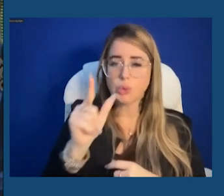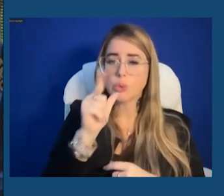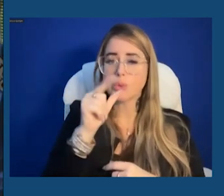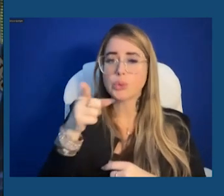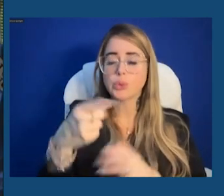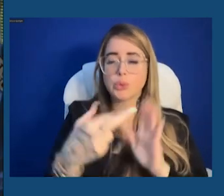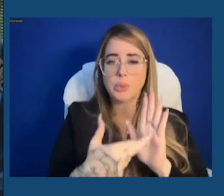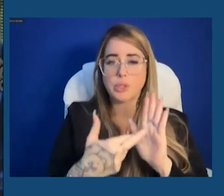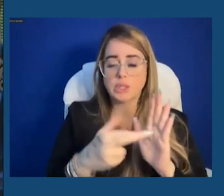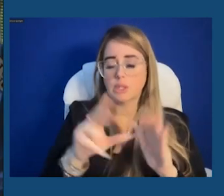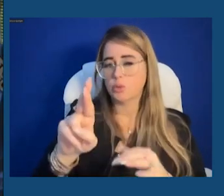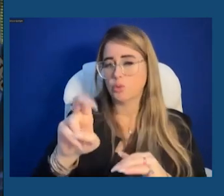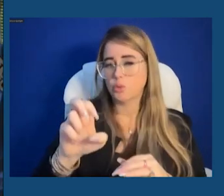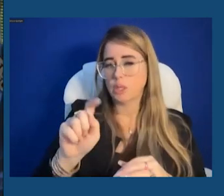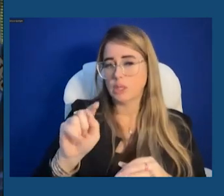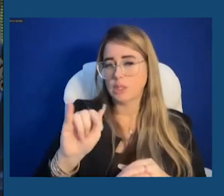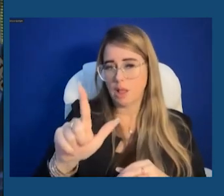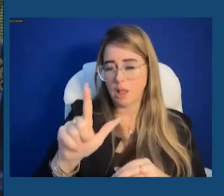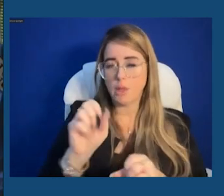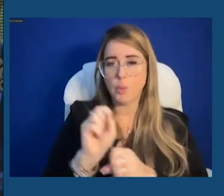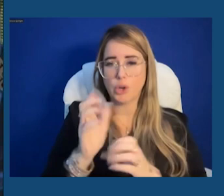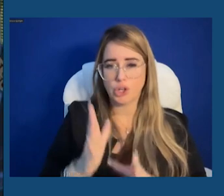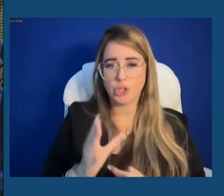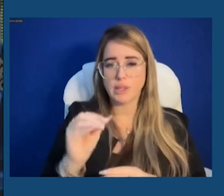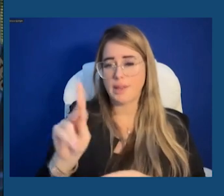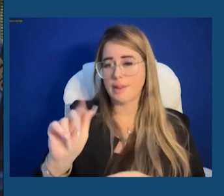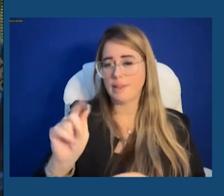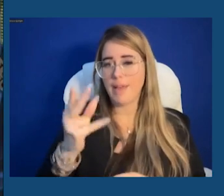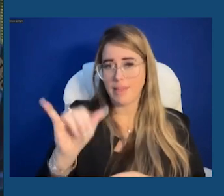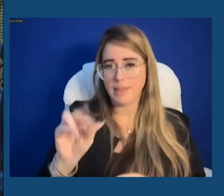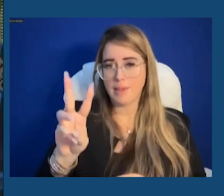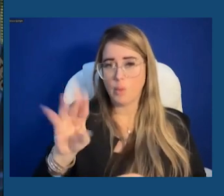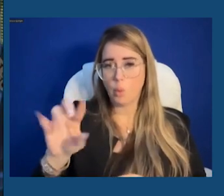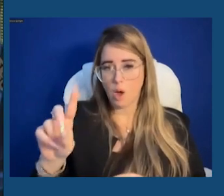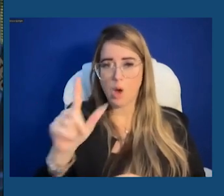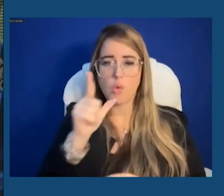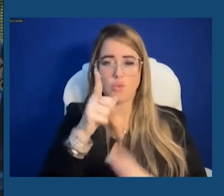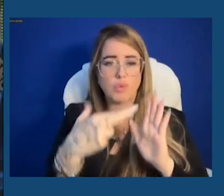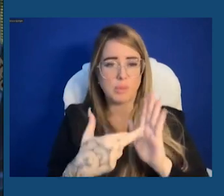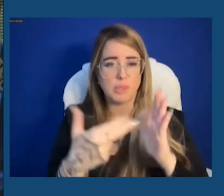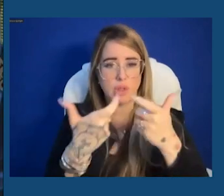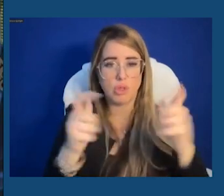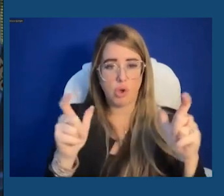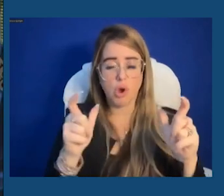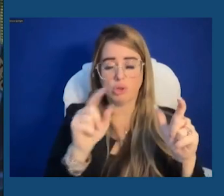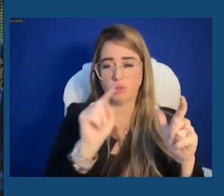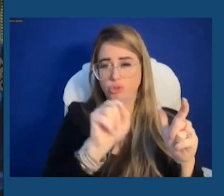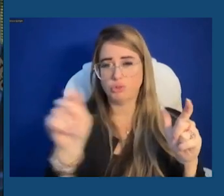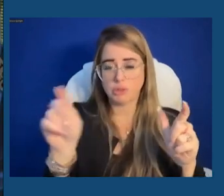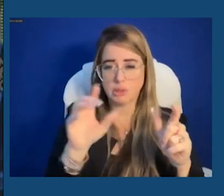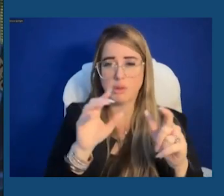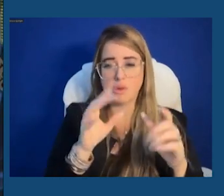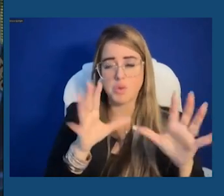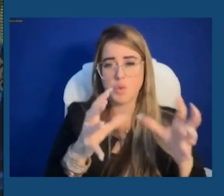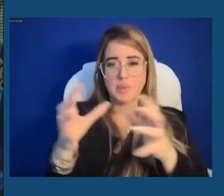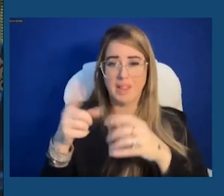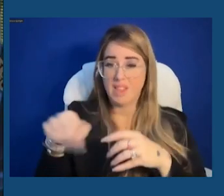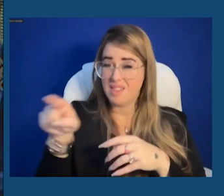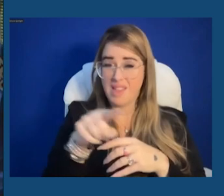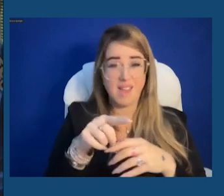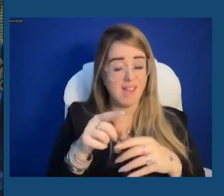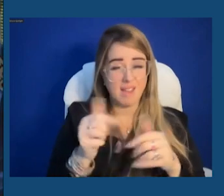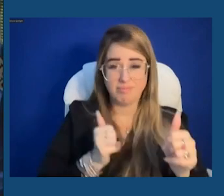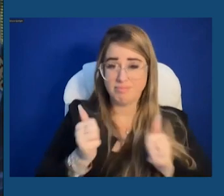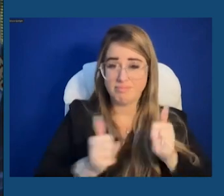also Kathy Wild from the partnership who represents the larger entities. And together, they're on the front lines. Their members are on the front lines